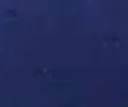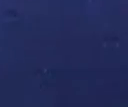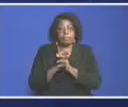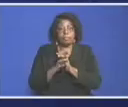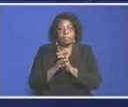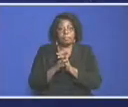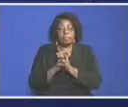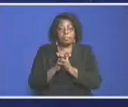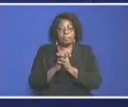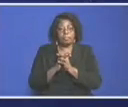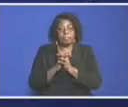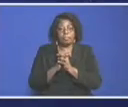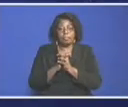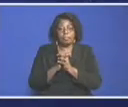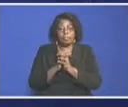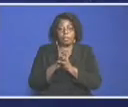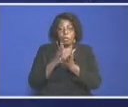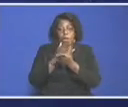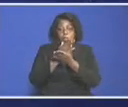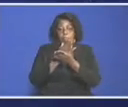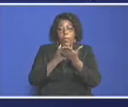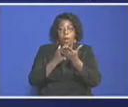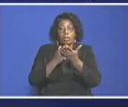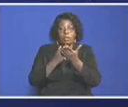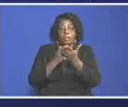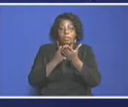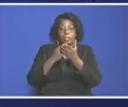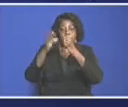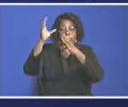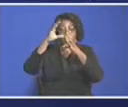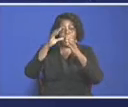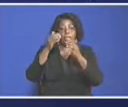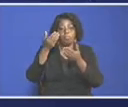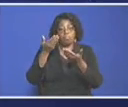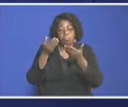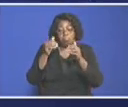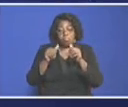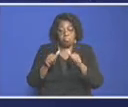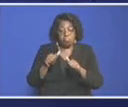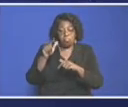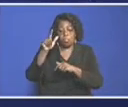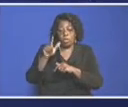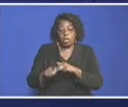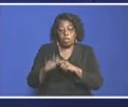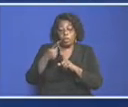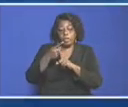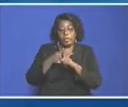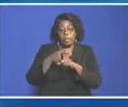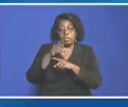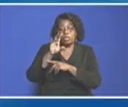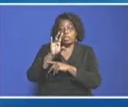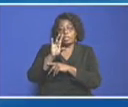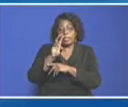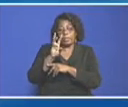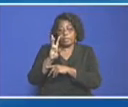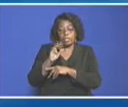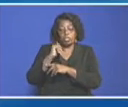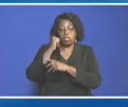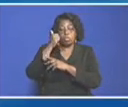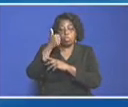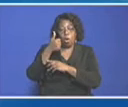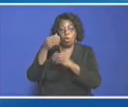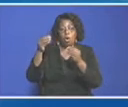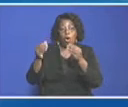And our forecast for tonight, partly cloudy with a stray thunderstorm very possible. Low temperature tonight around 76 degrees. And tomorrow we're looking